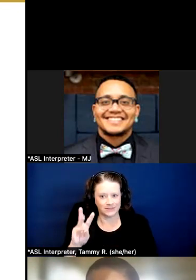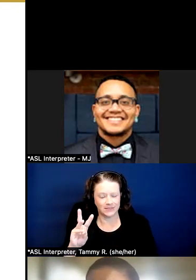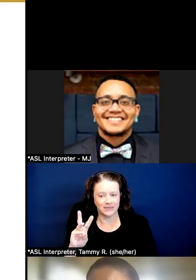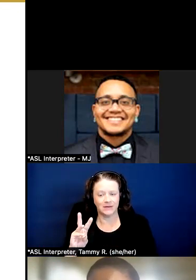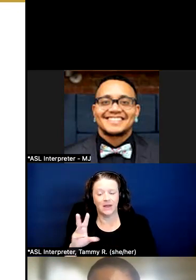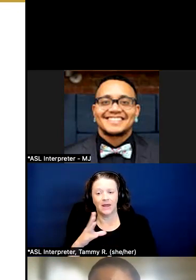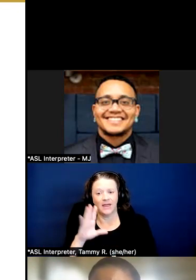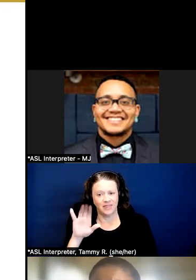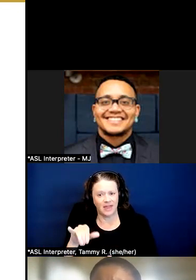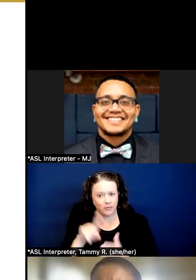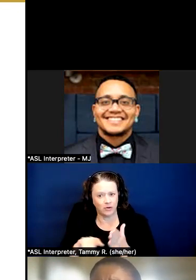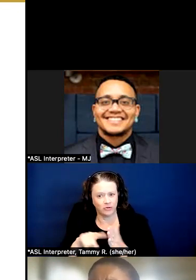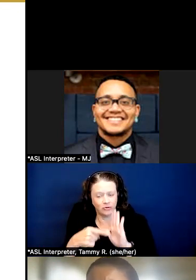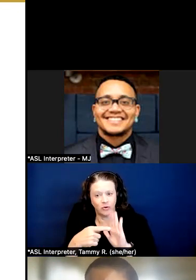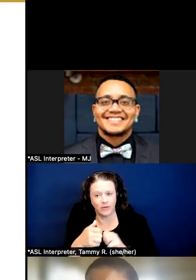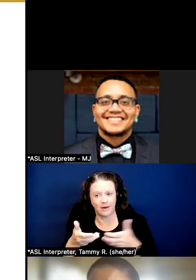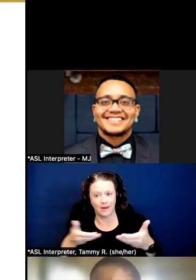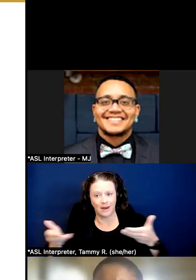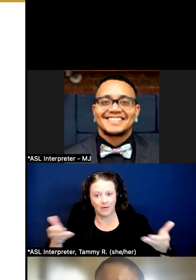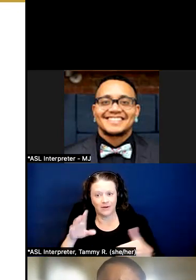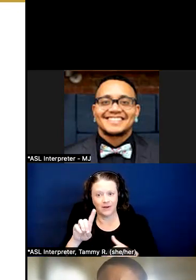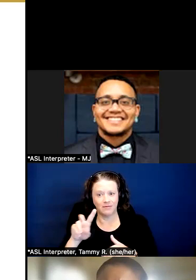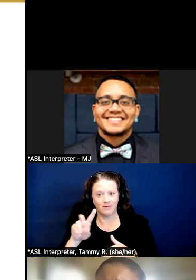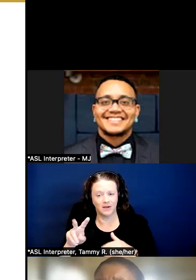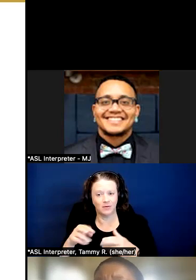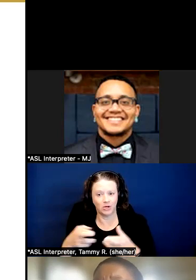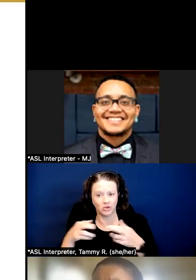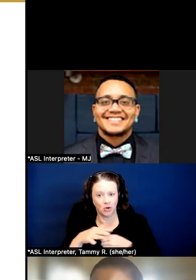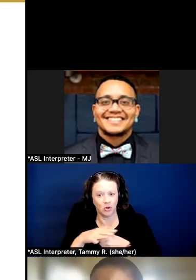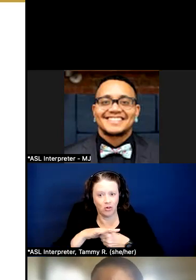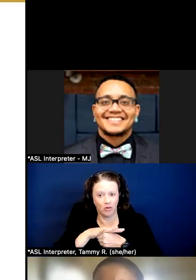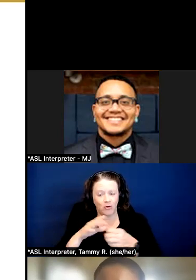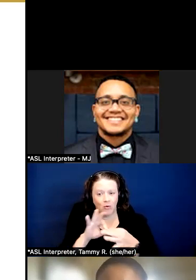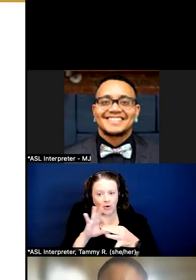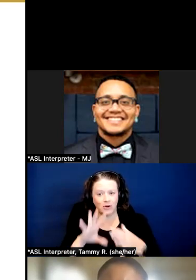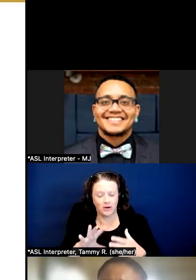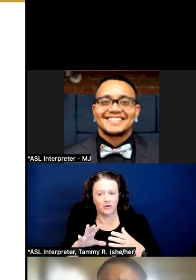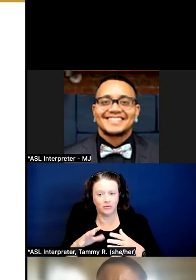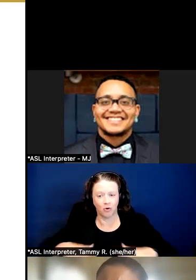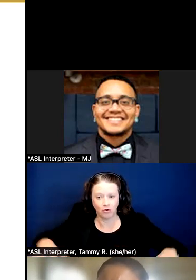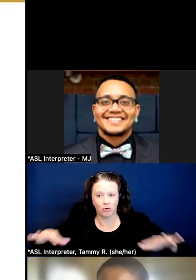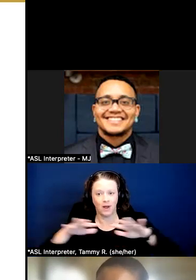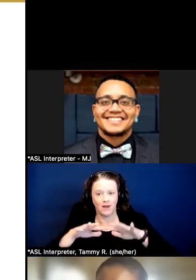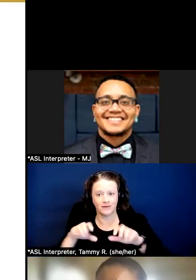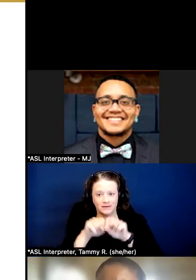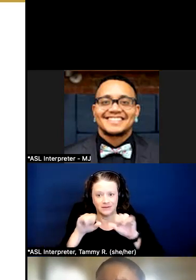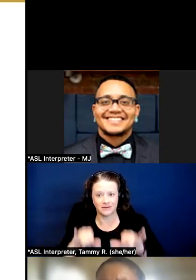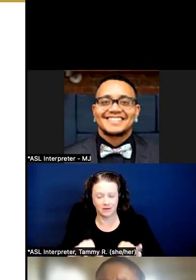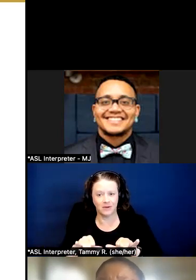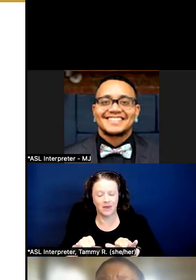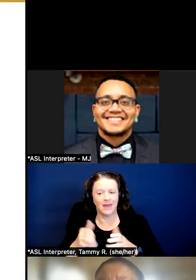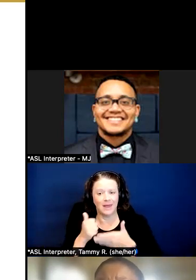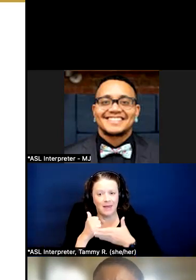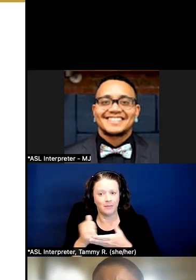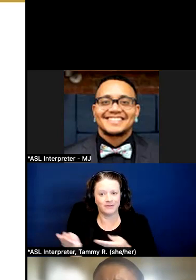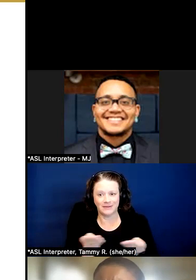violence regional coordinators to work across systems actually facilitated cross-sector collaborations. And